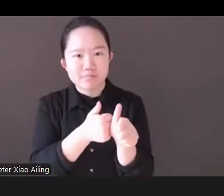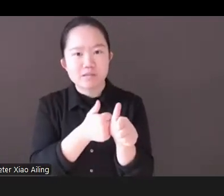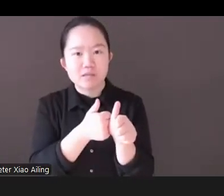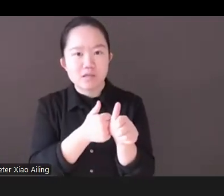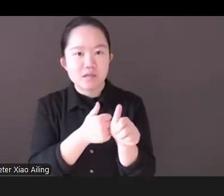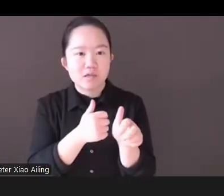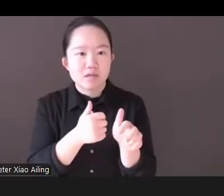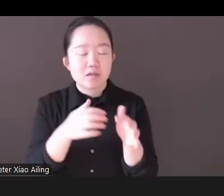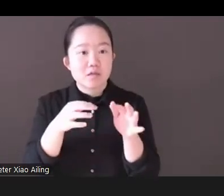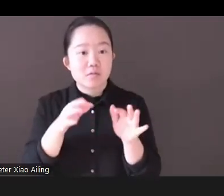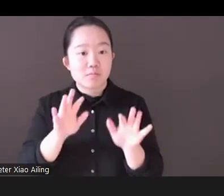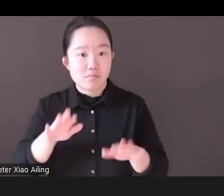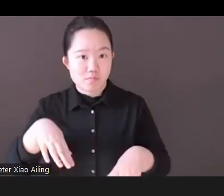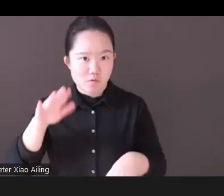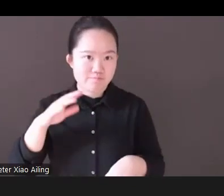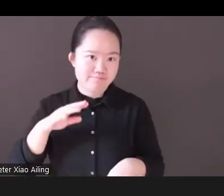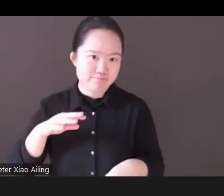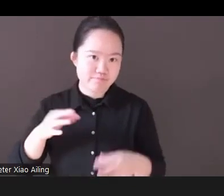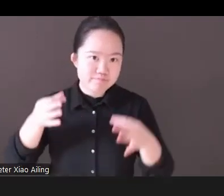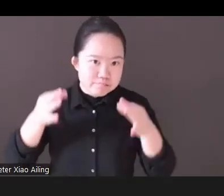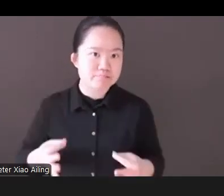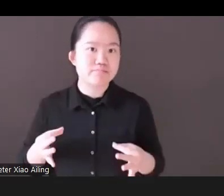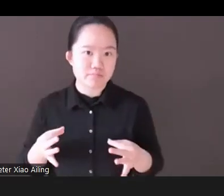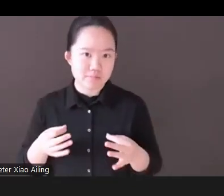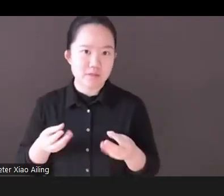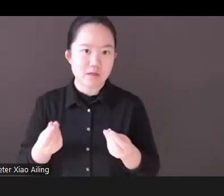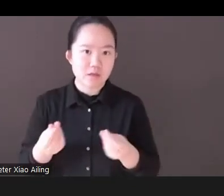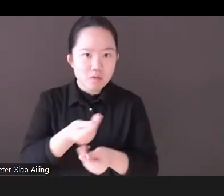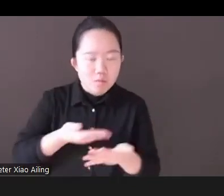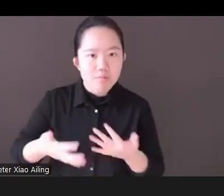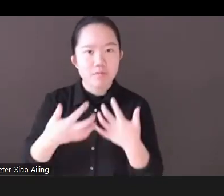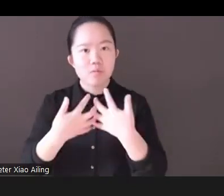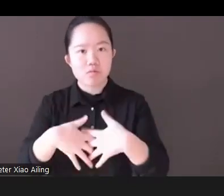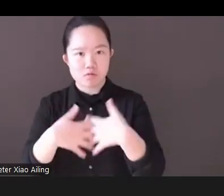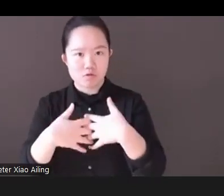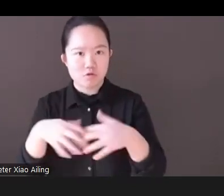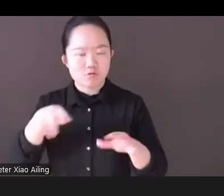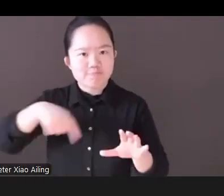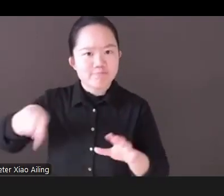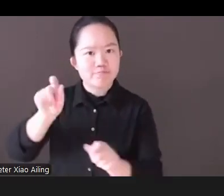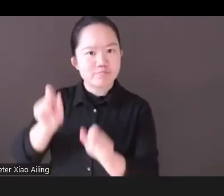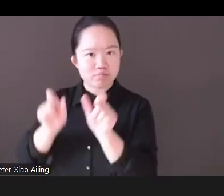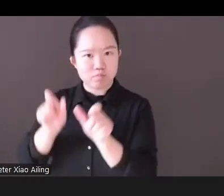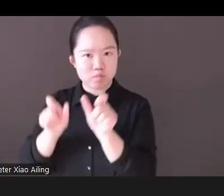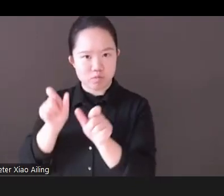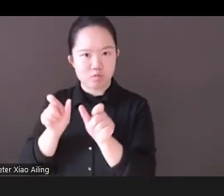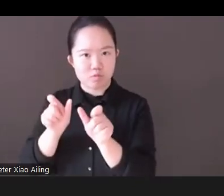meeting the requirements. So we do that. That's our first focus through dialogue and through these seminars that I mentioned.